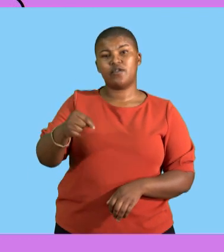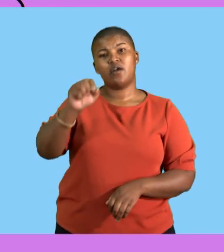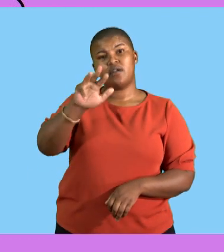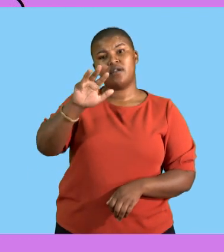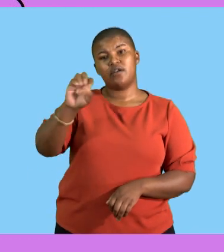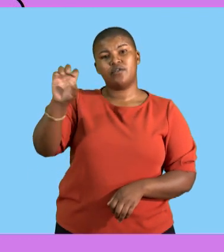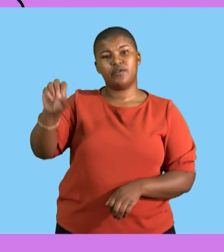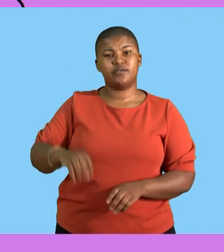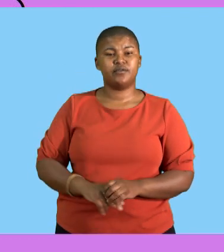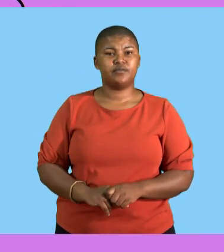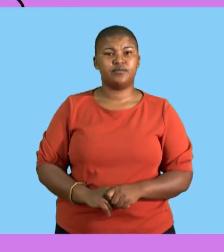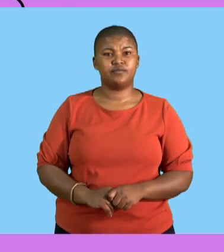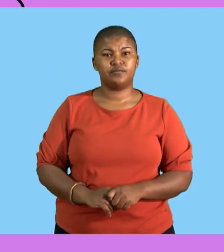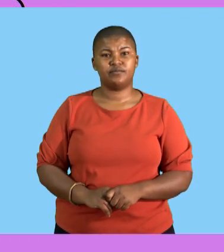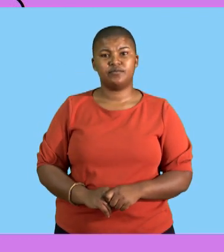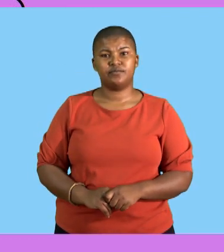4,900,